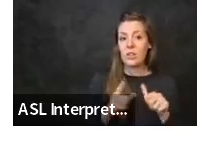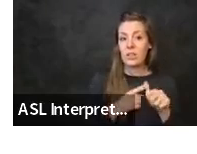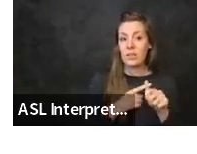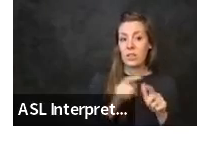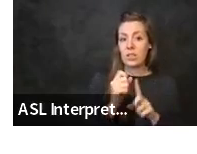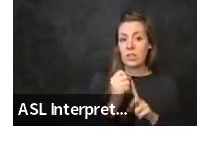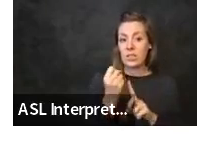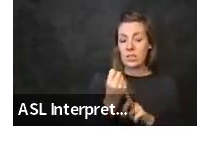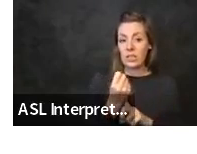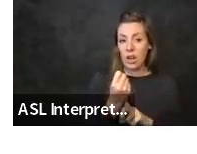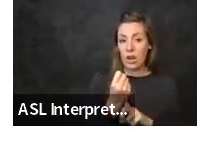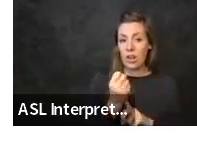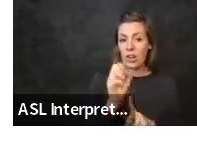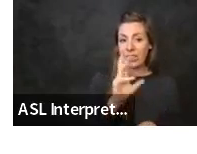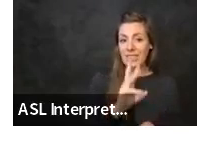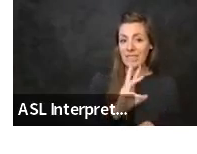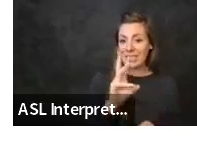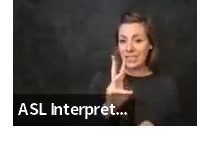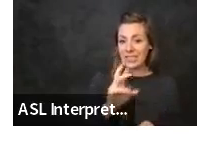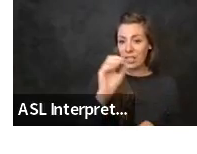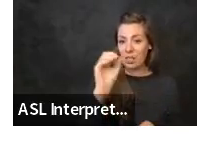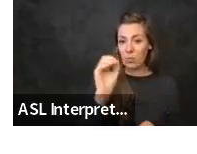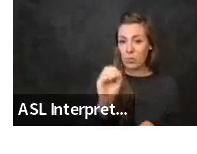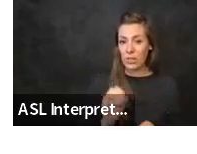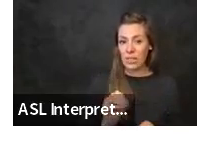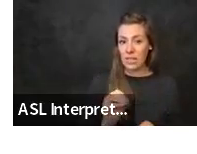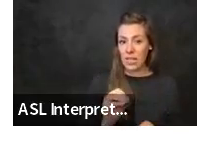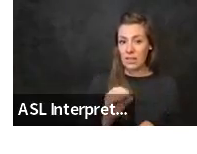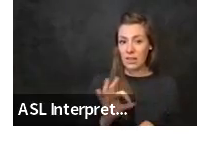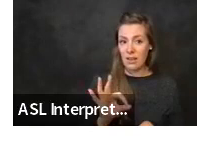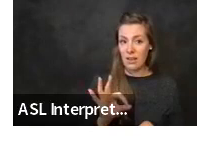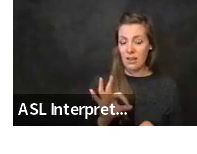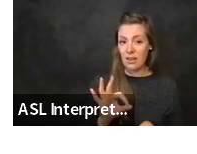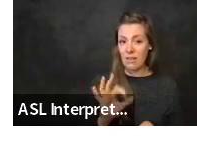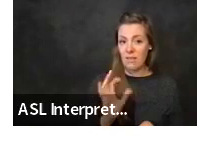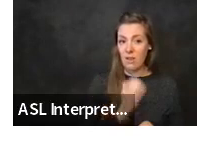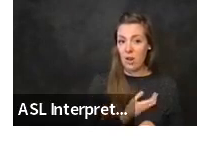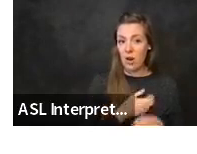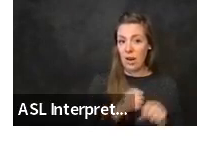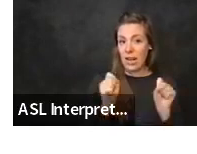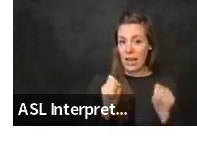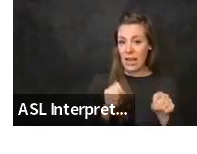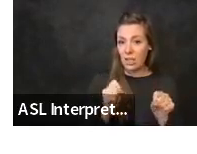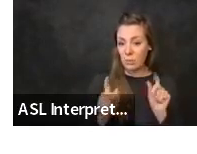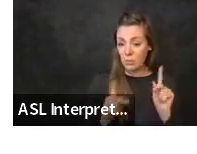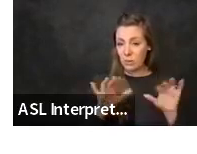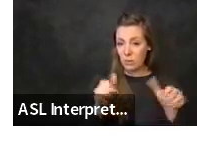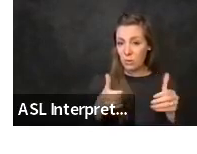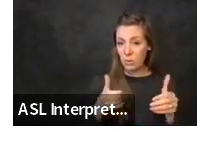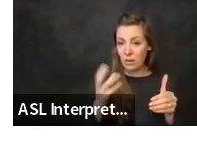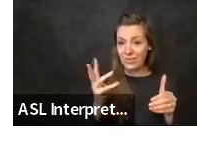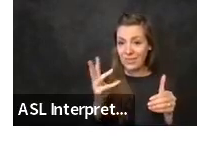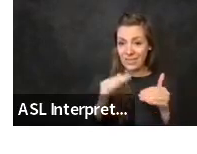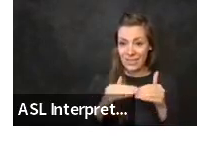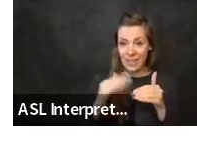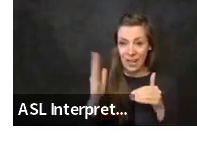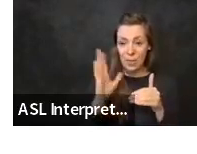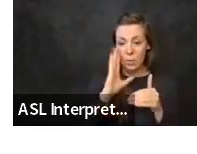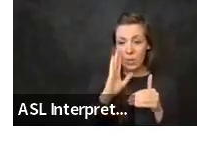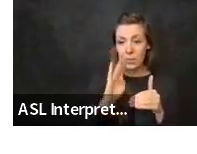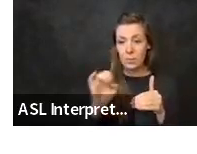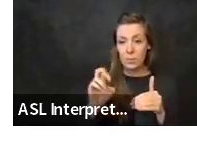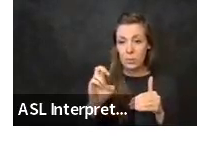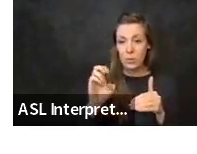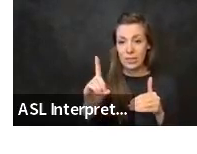which 66% of our eligible population 16 plus would be boosted by